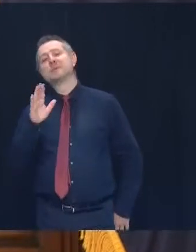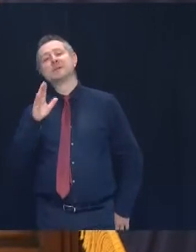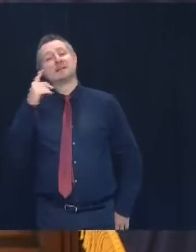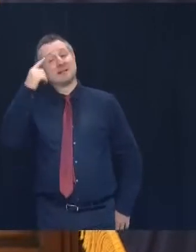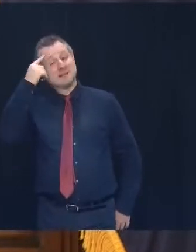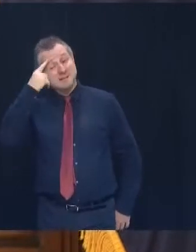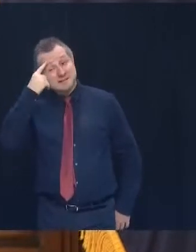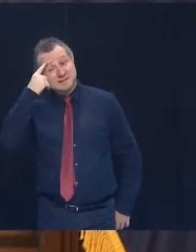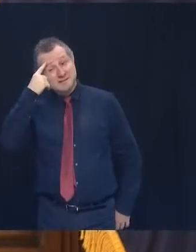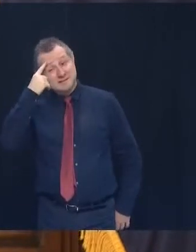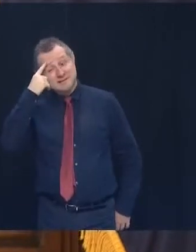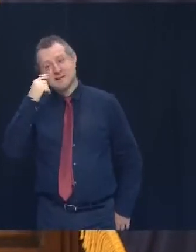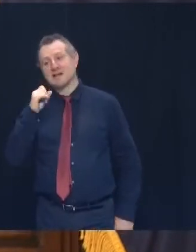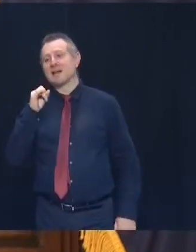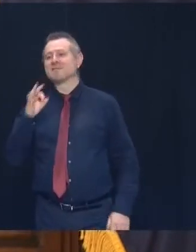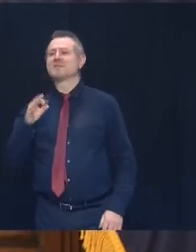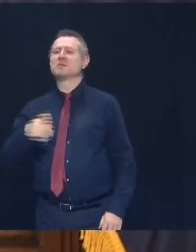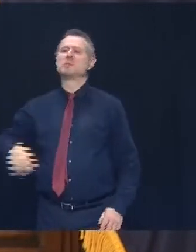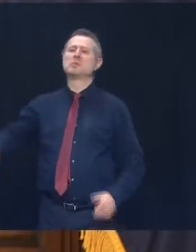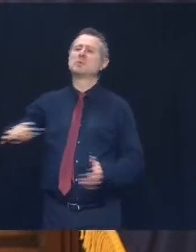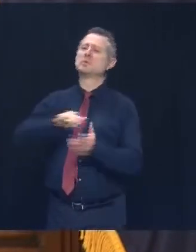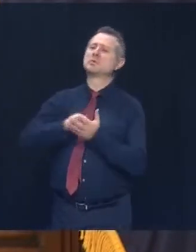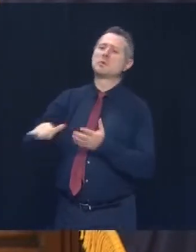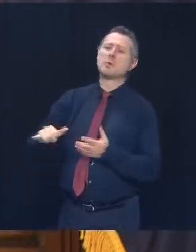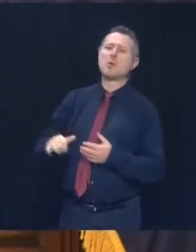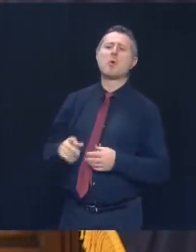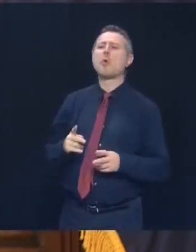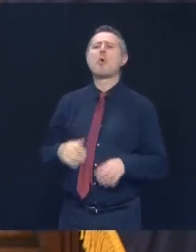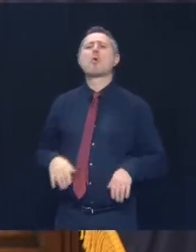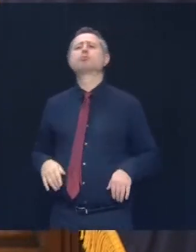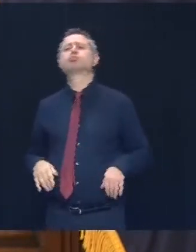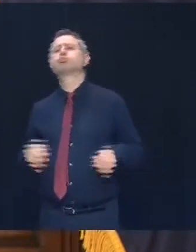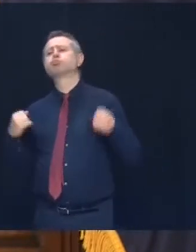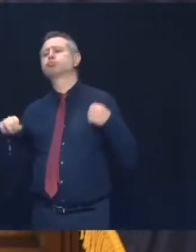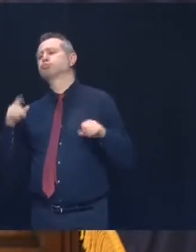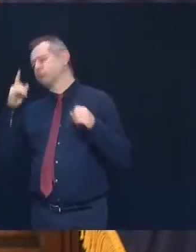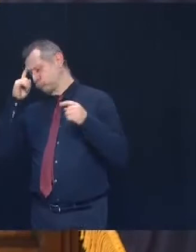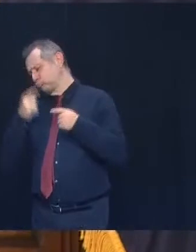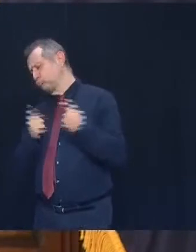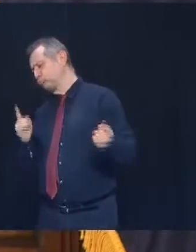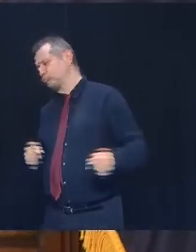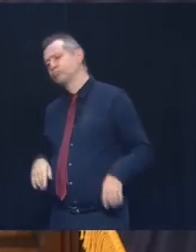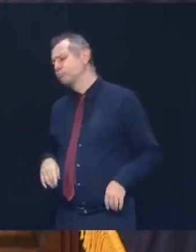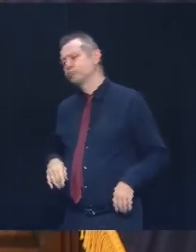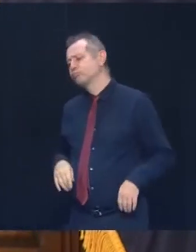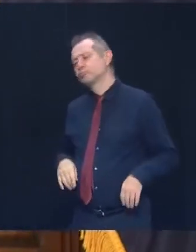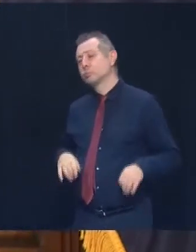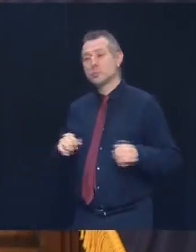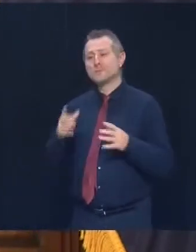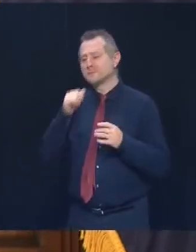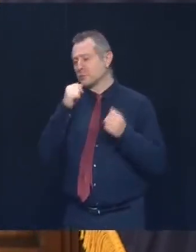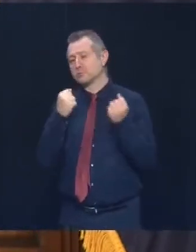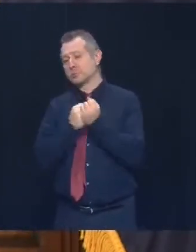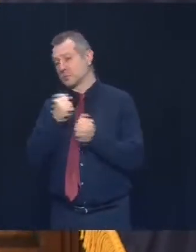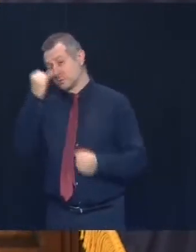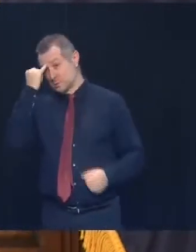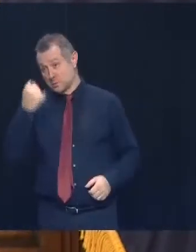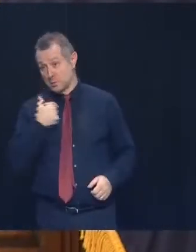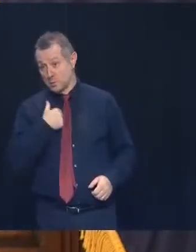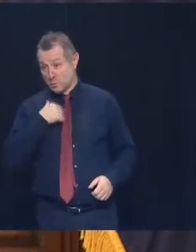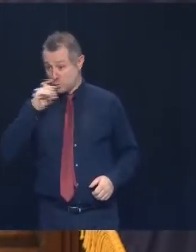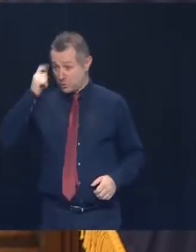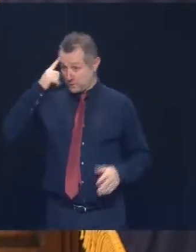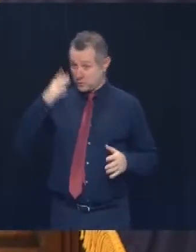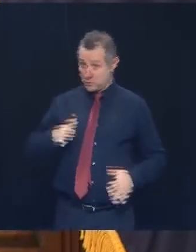agree with the idea I could have enforced